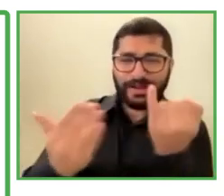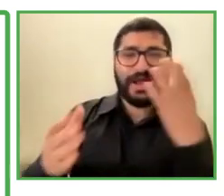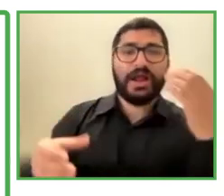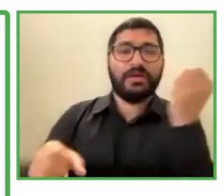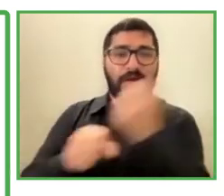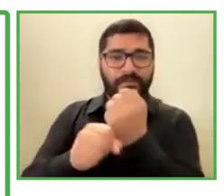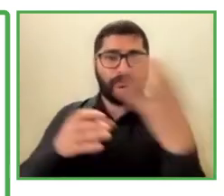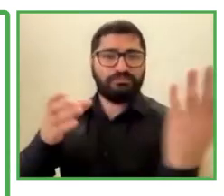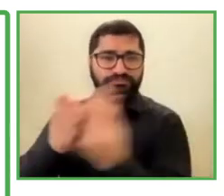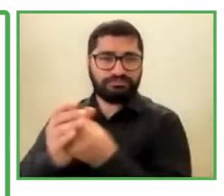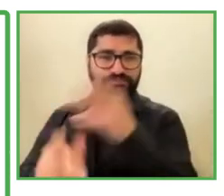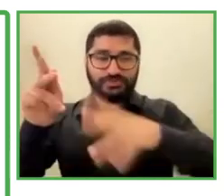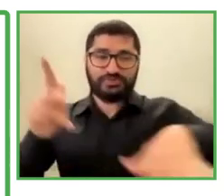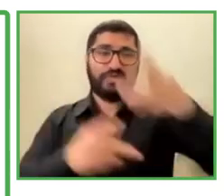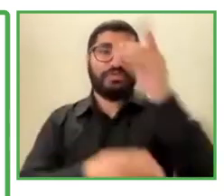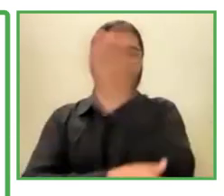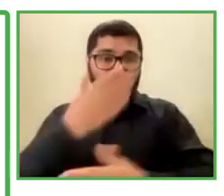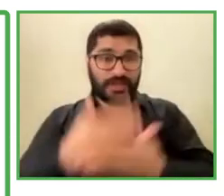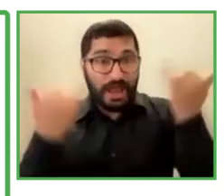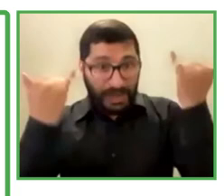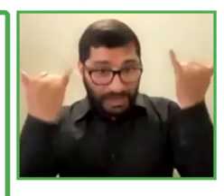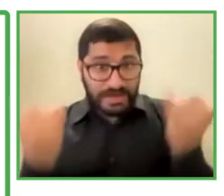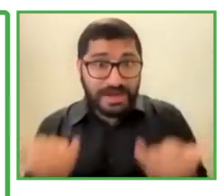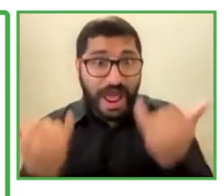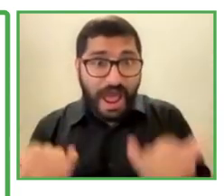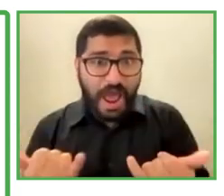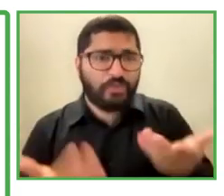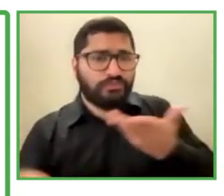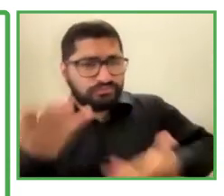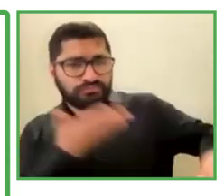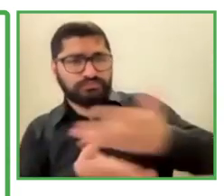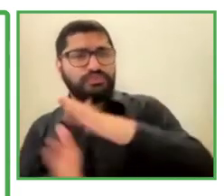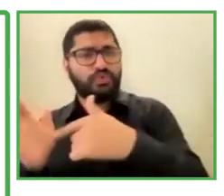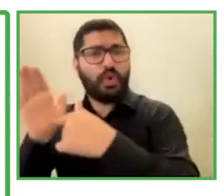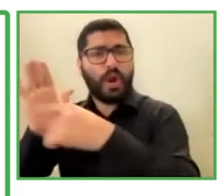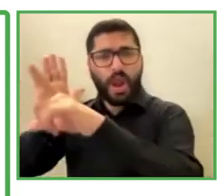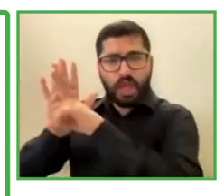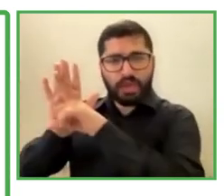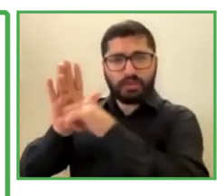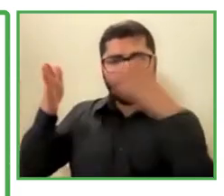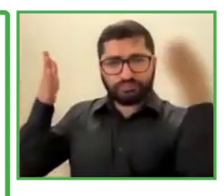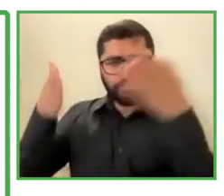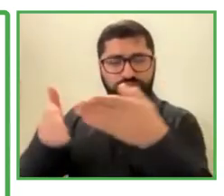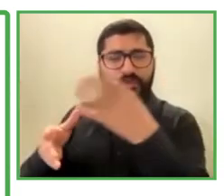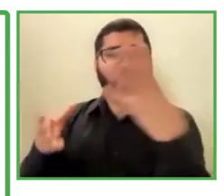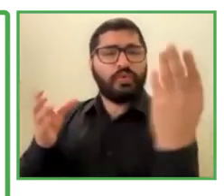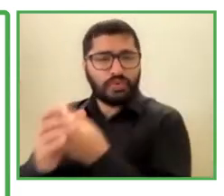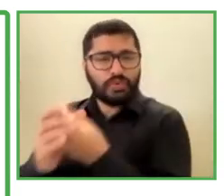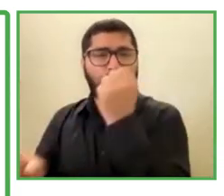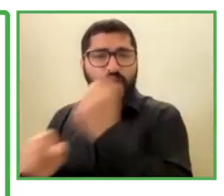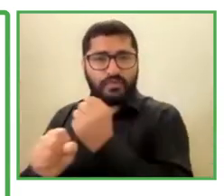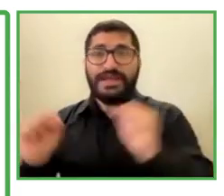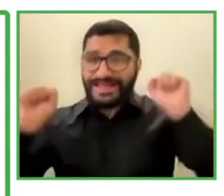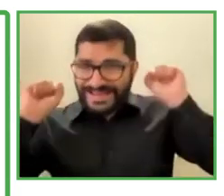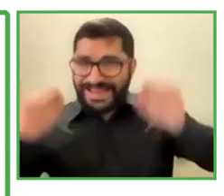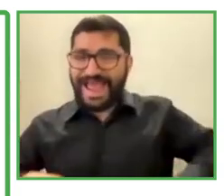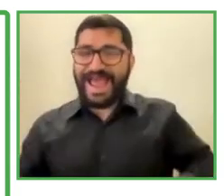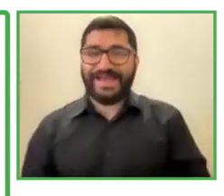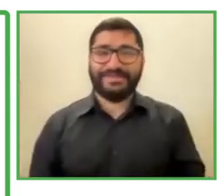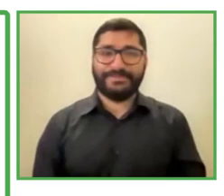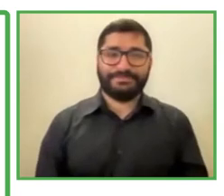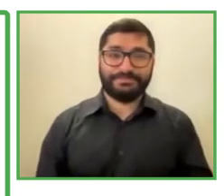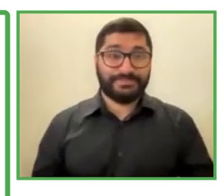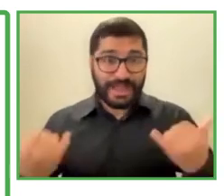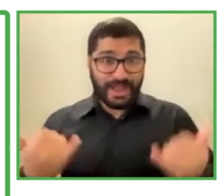and considering not just the current law of inclusion, but this has allowed us